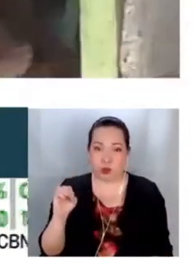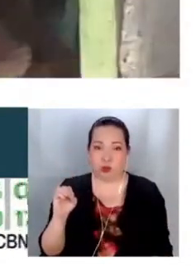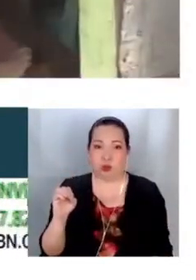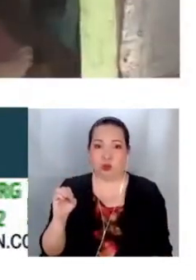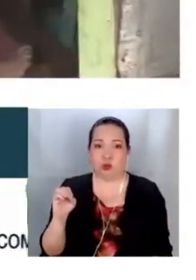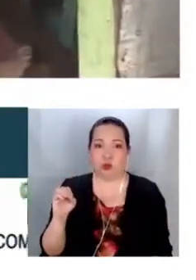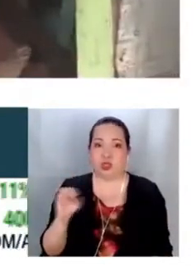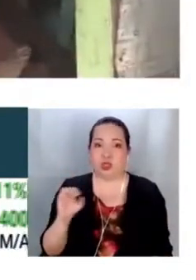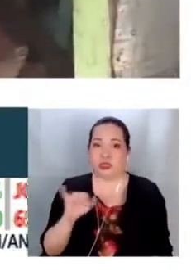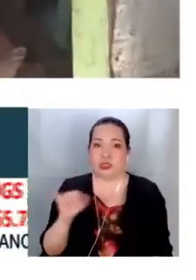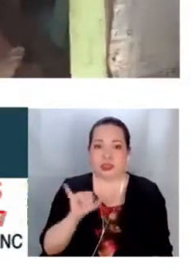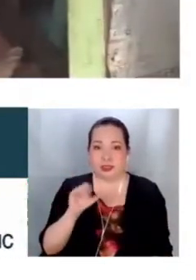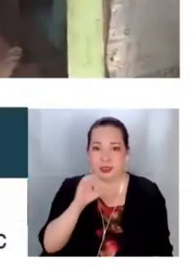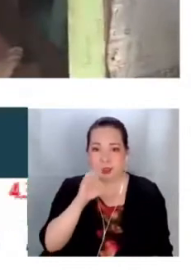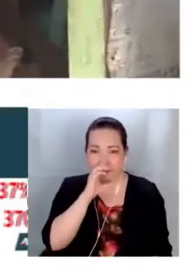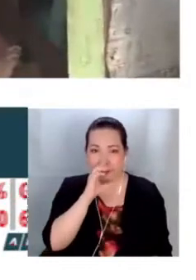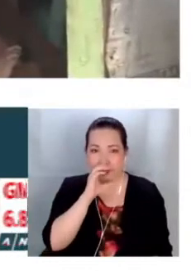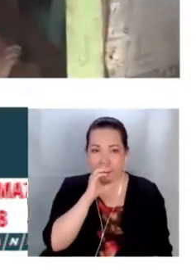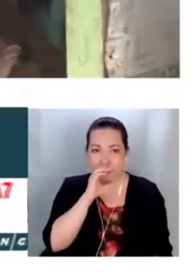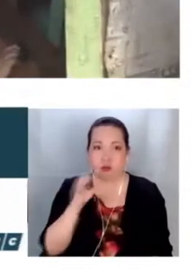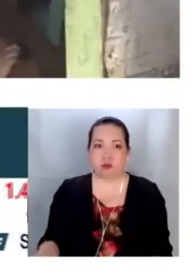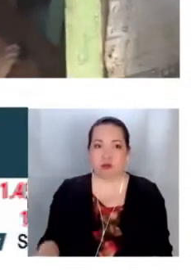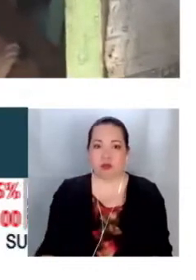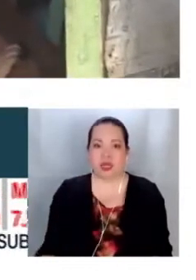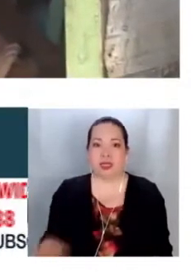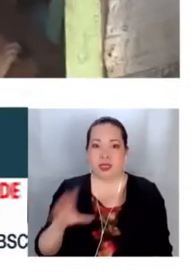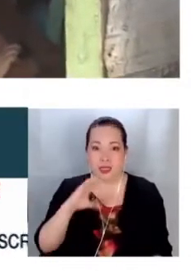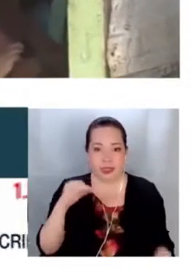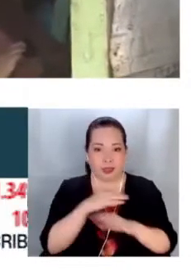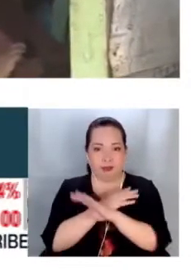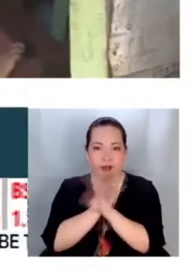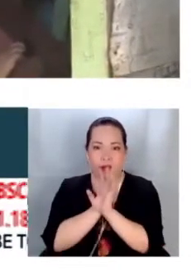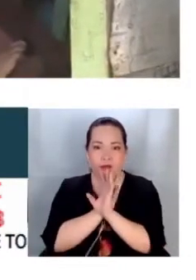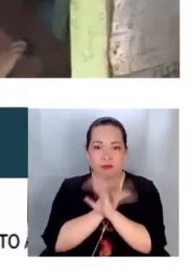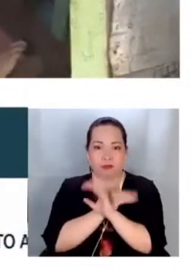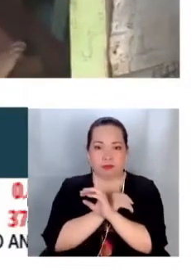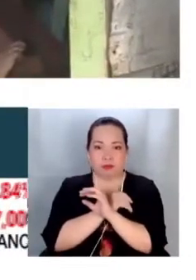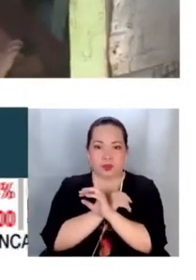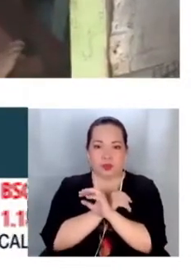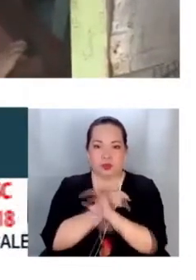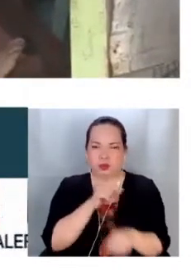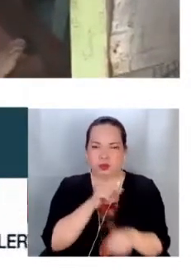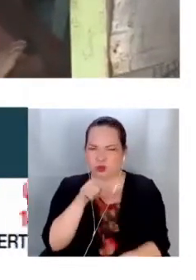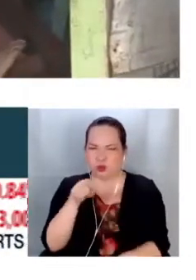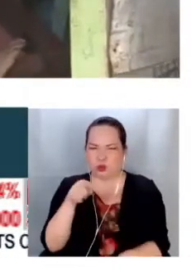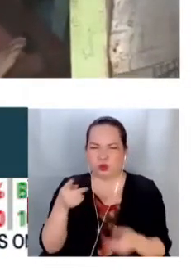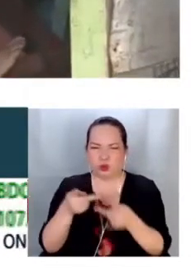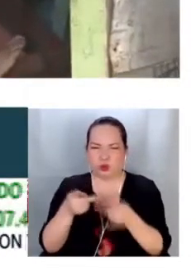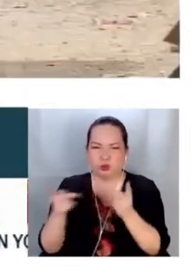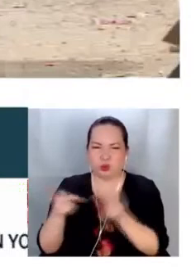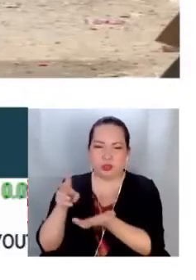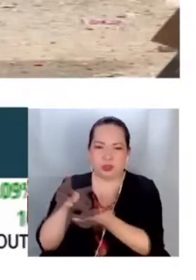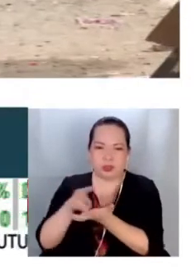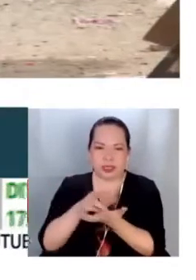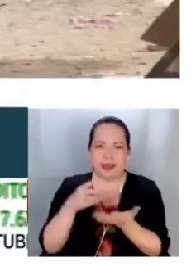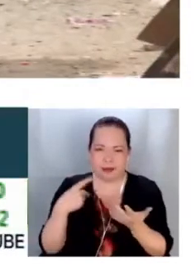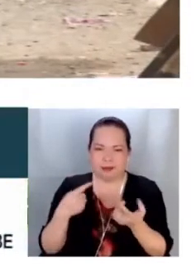and in Cebu and Davao. Those are areas where we're seeing more of